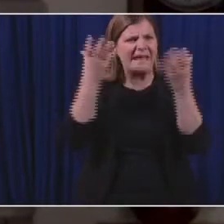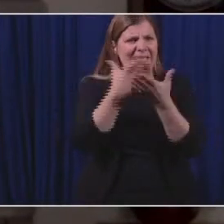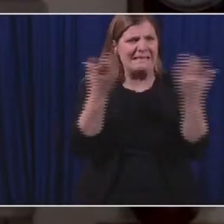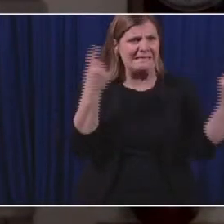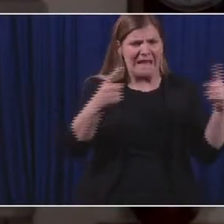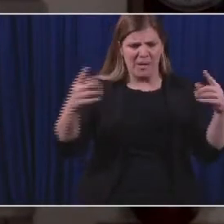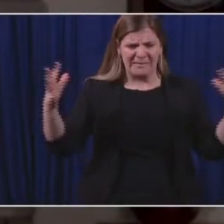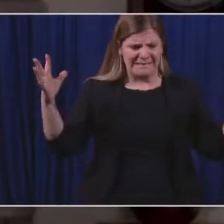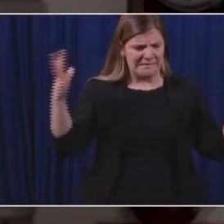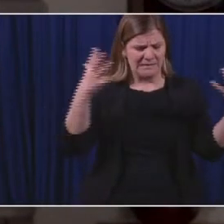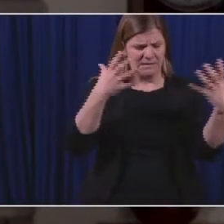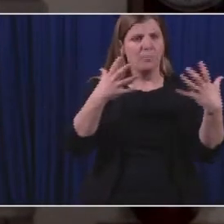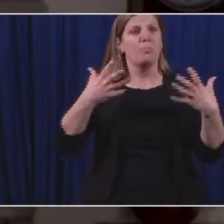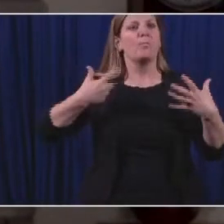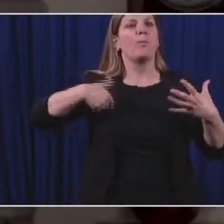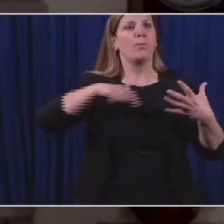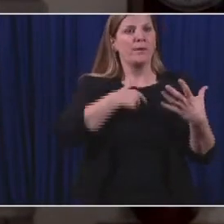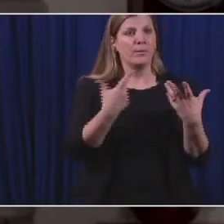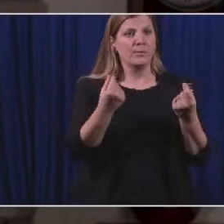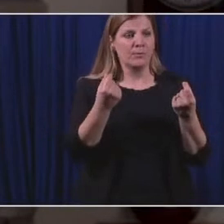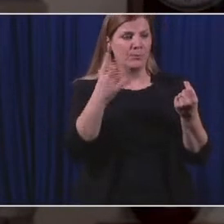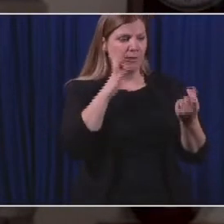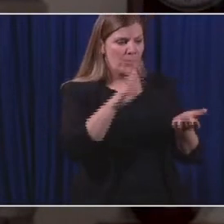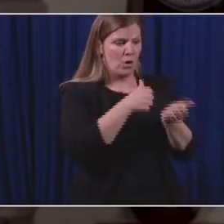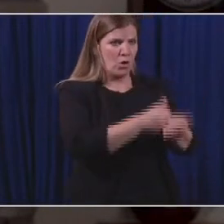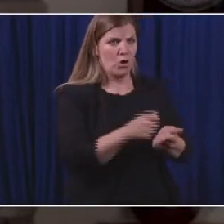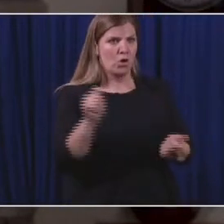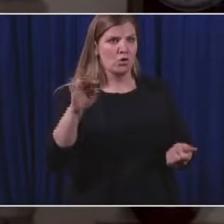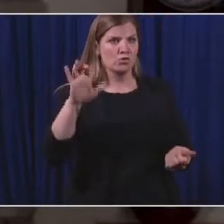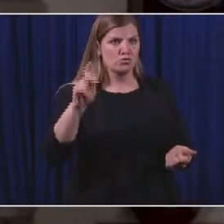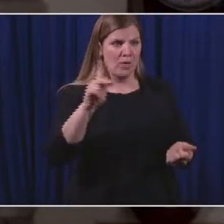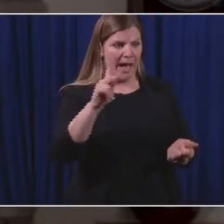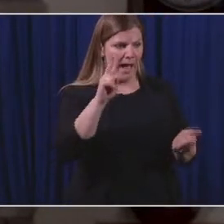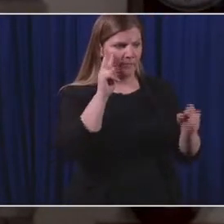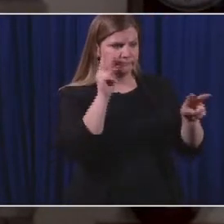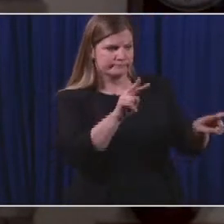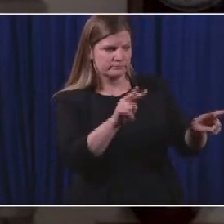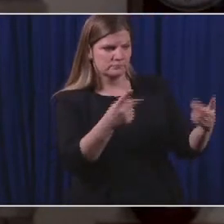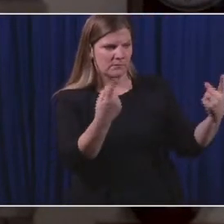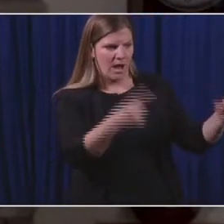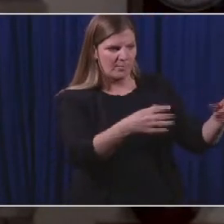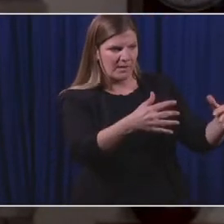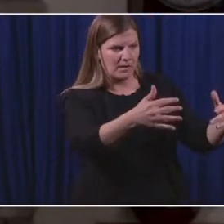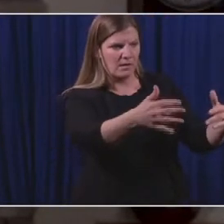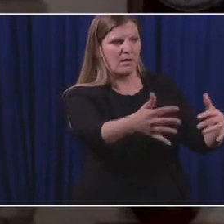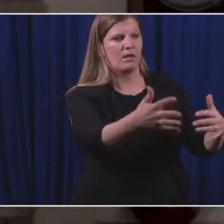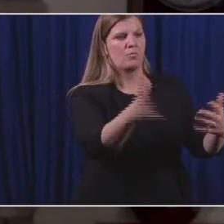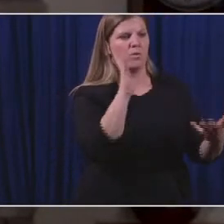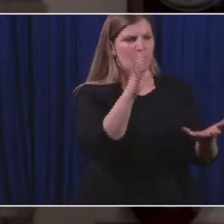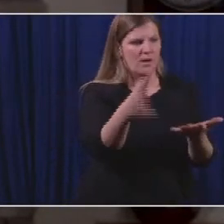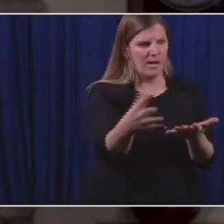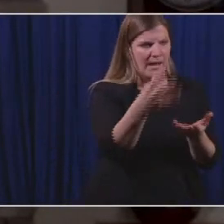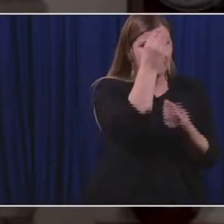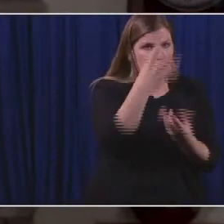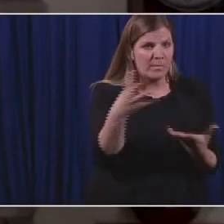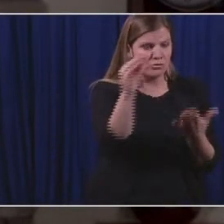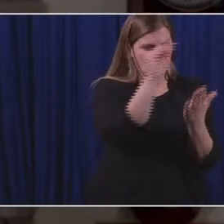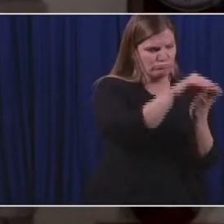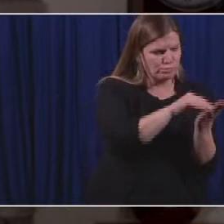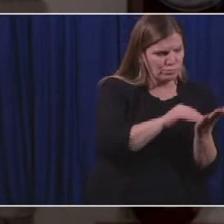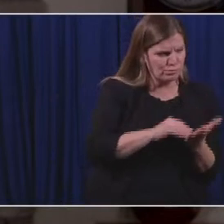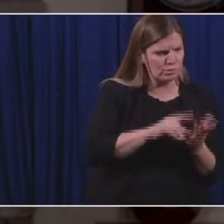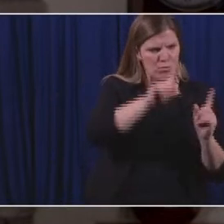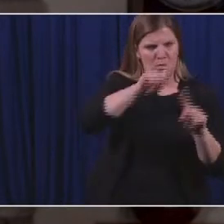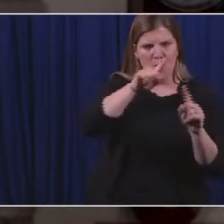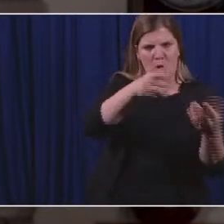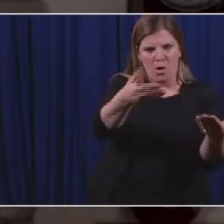it. We're going to get reports back. We're going to find out if there's problems, and move on from